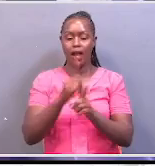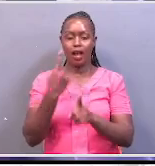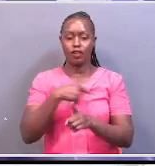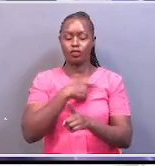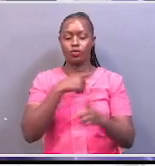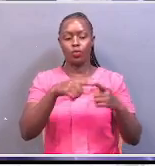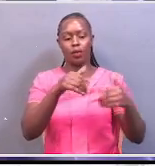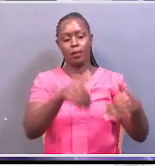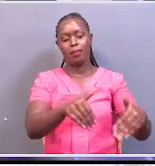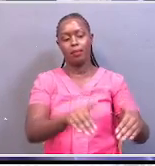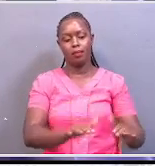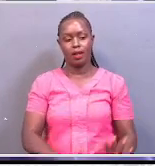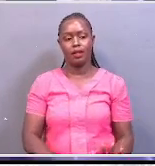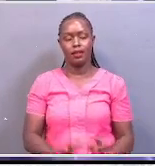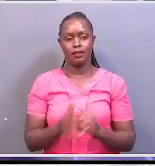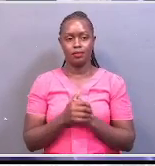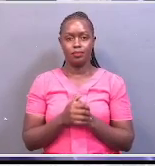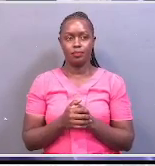off.